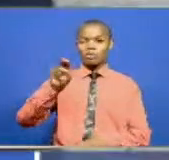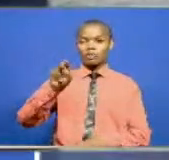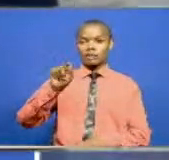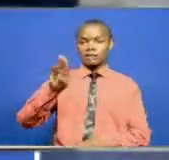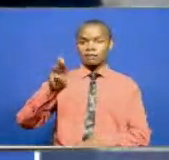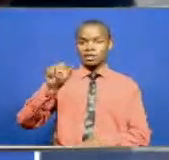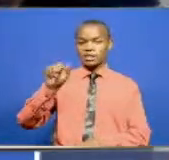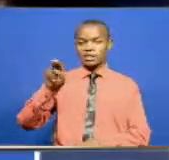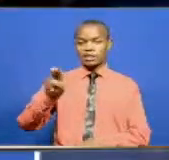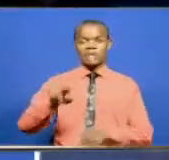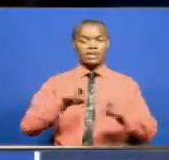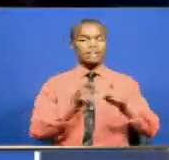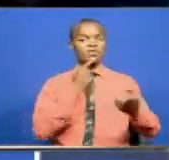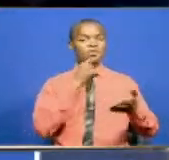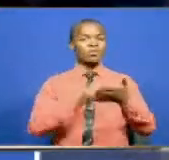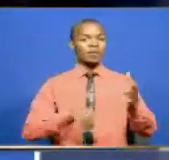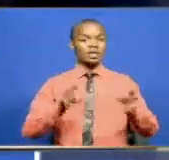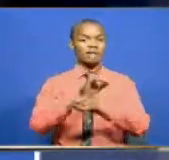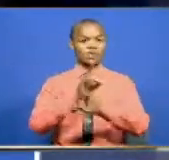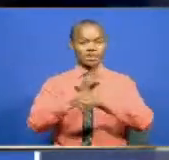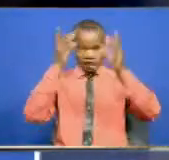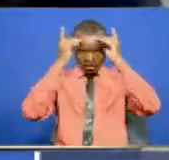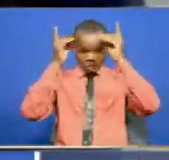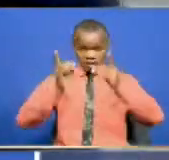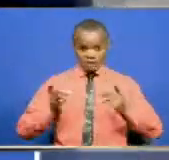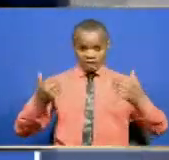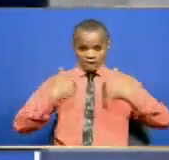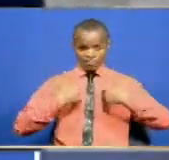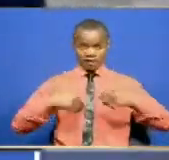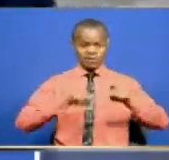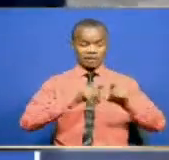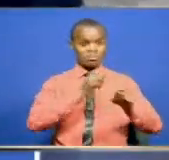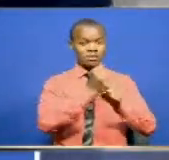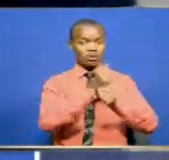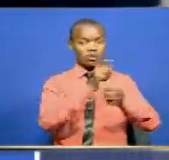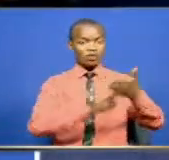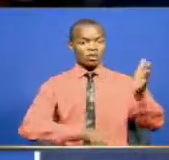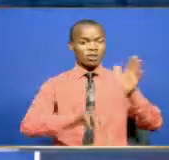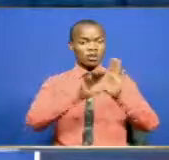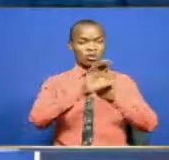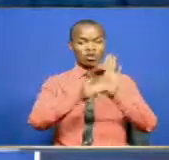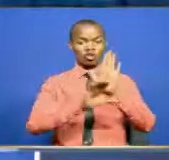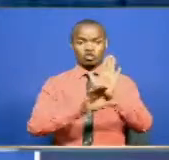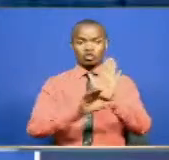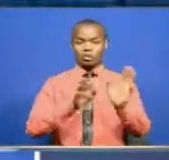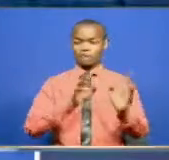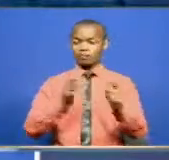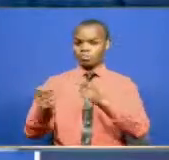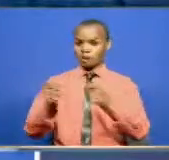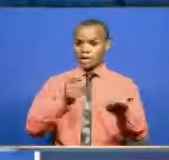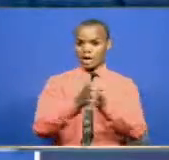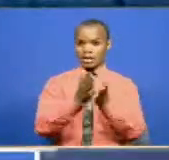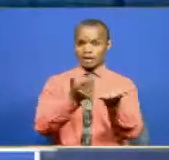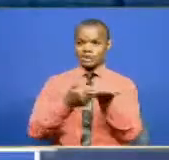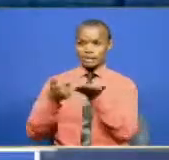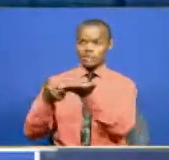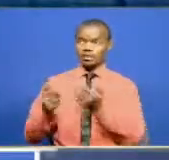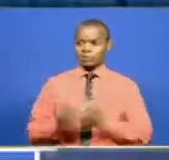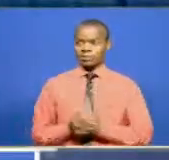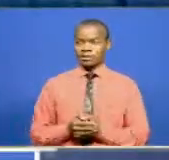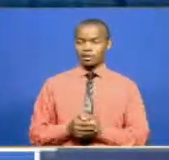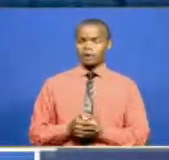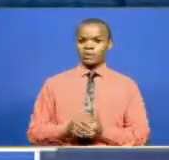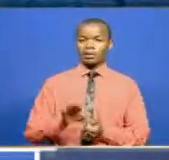to the possibility of different decisions being arrived at, resulting in a constitutional dilemma. The result of the BBI